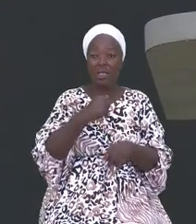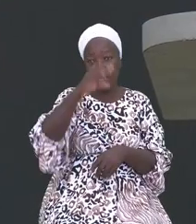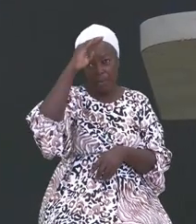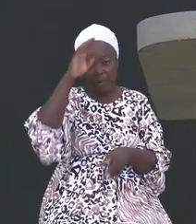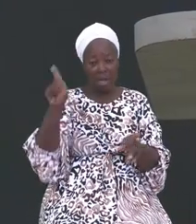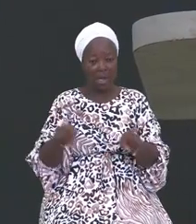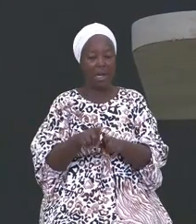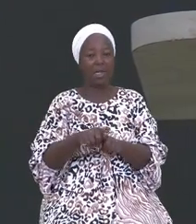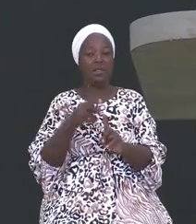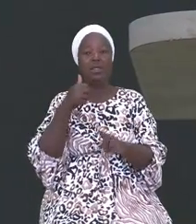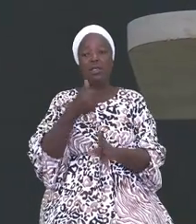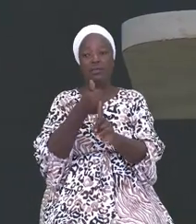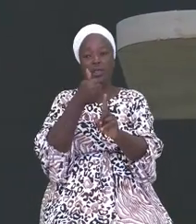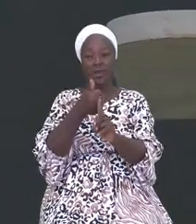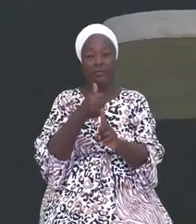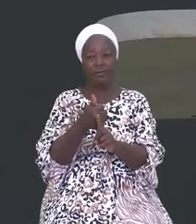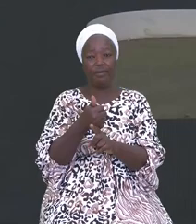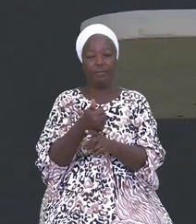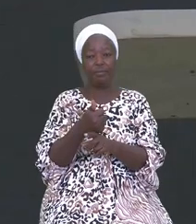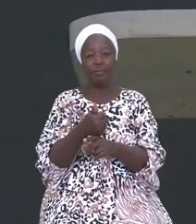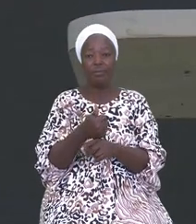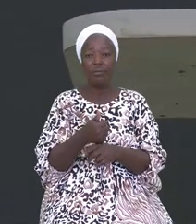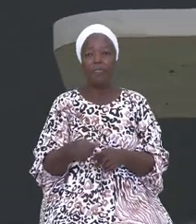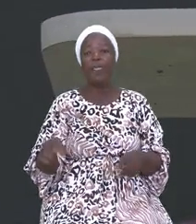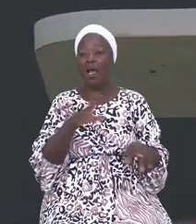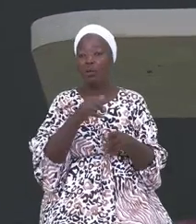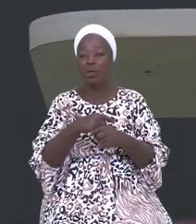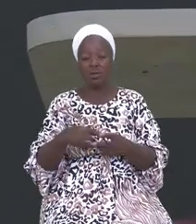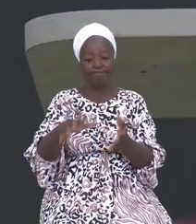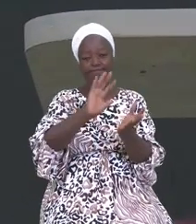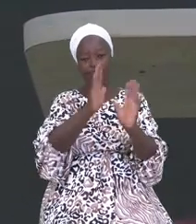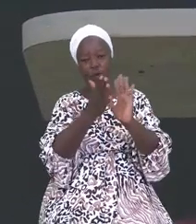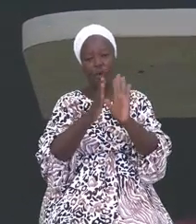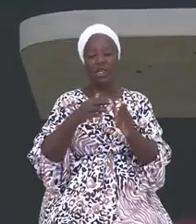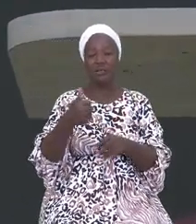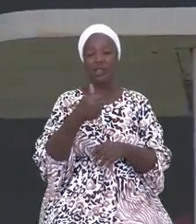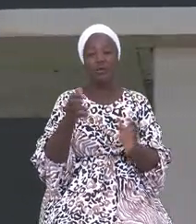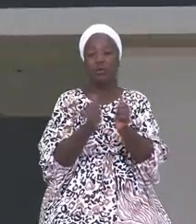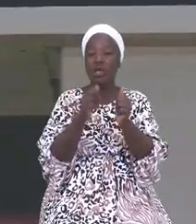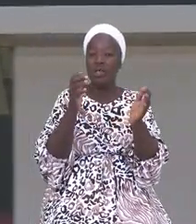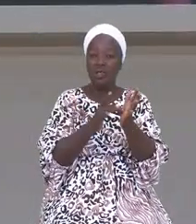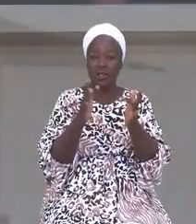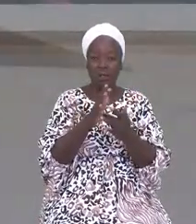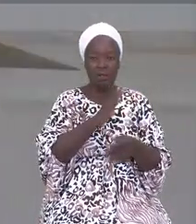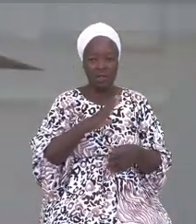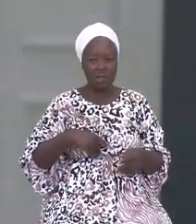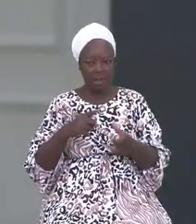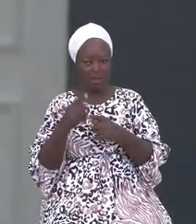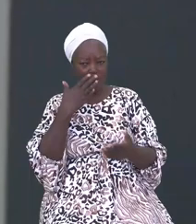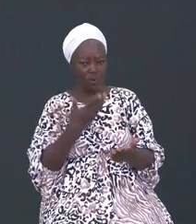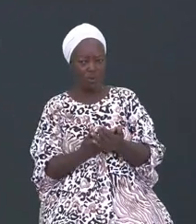like himself. And he was comparing himself with Jesus Christ. He said, good